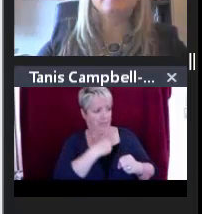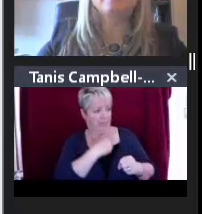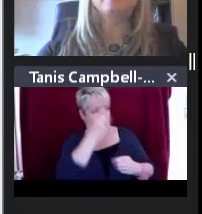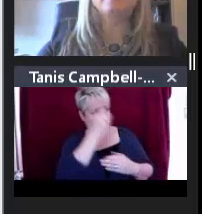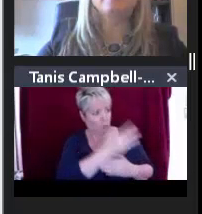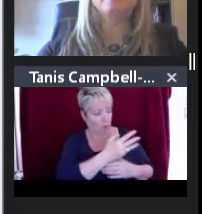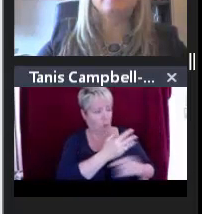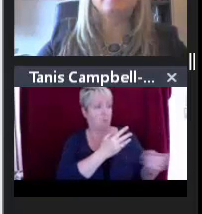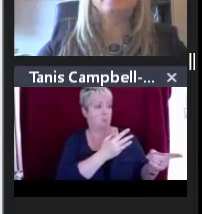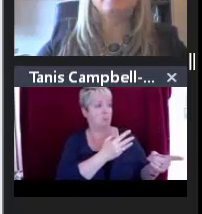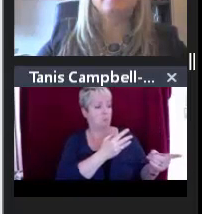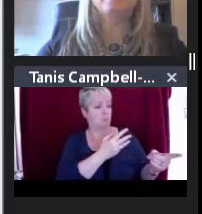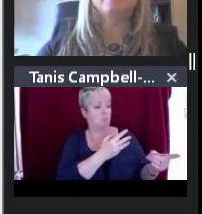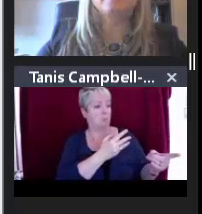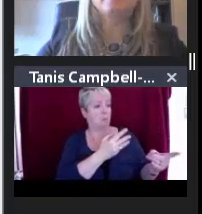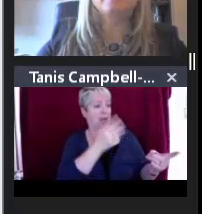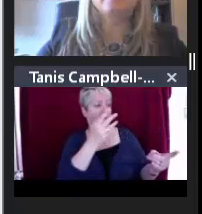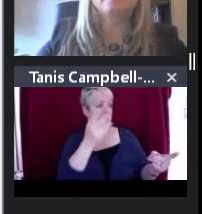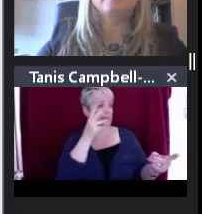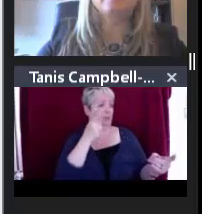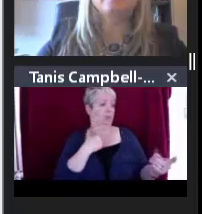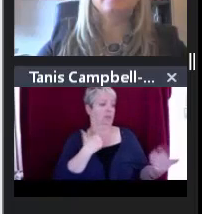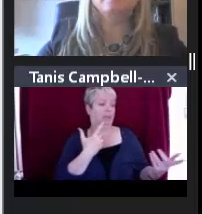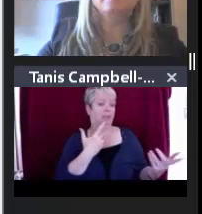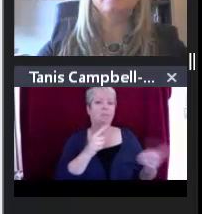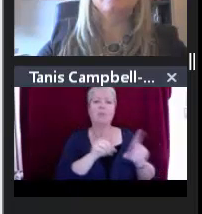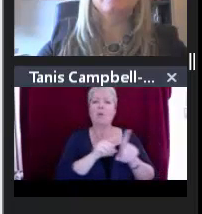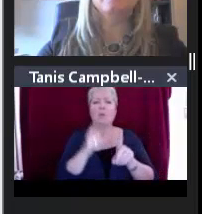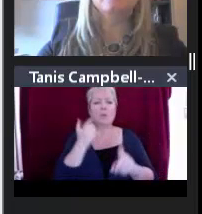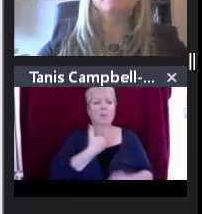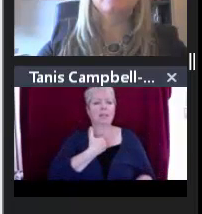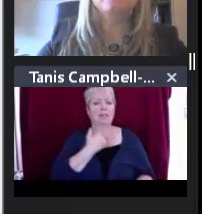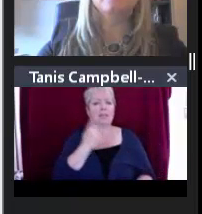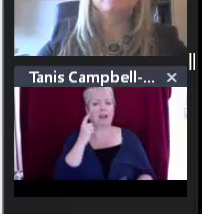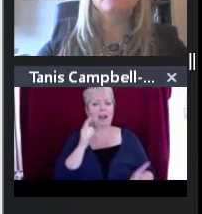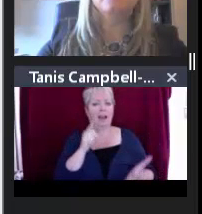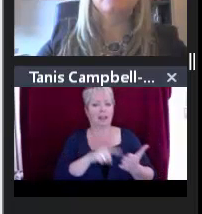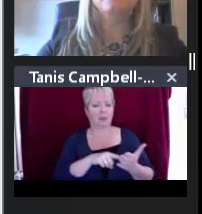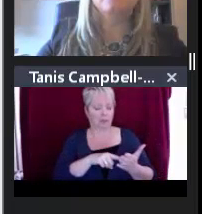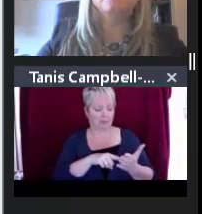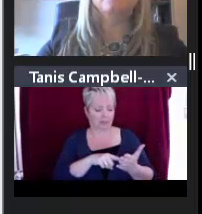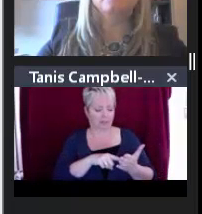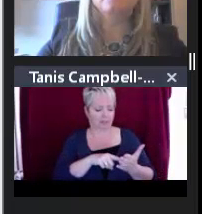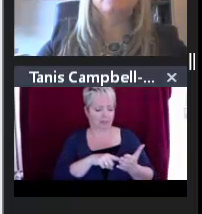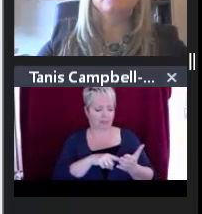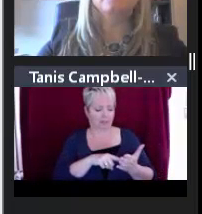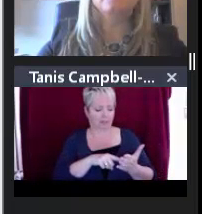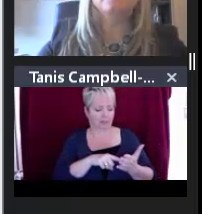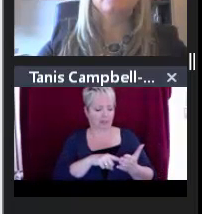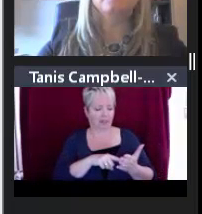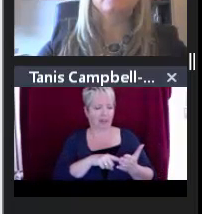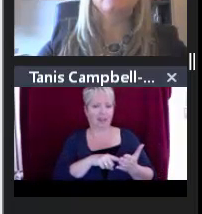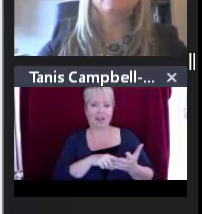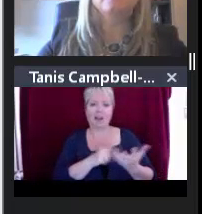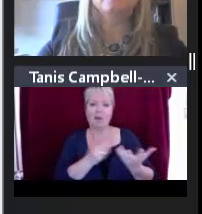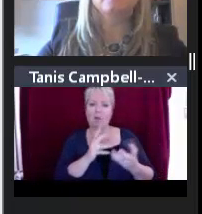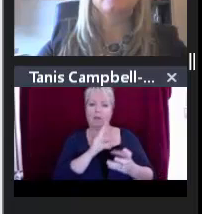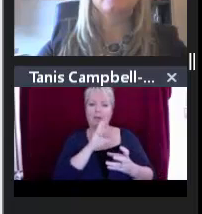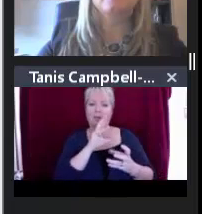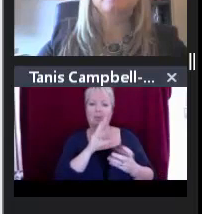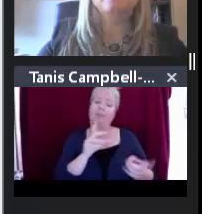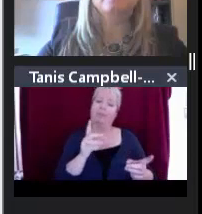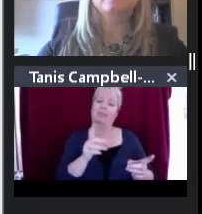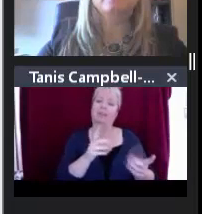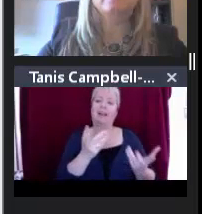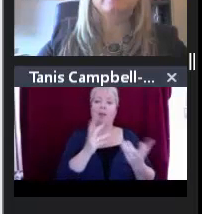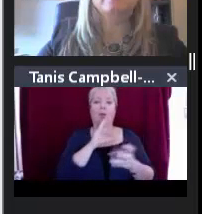I, for myself, I also one thing that what I intend to also include into my